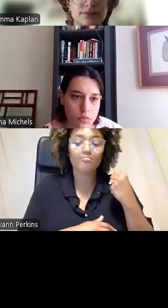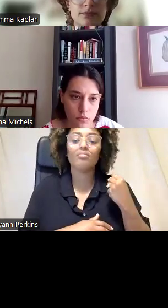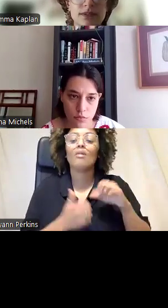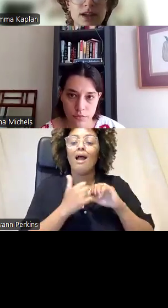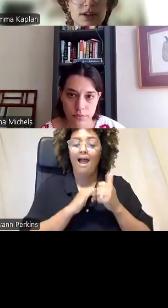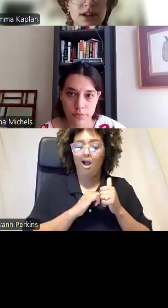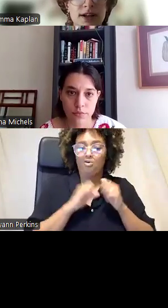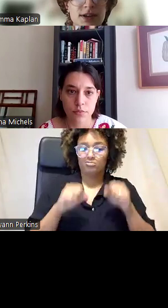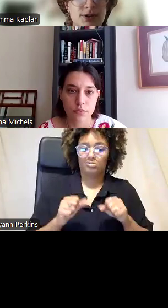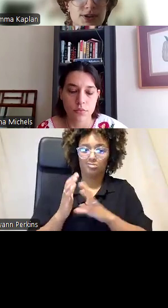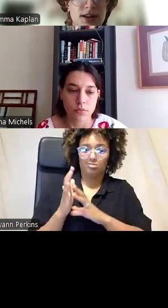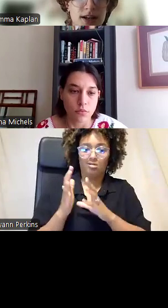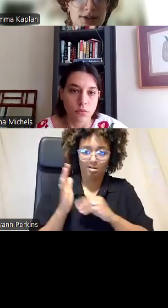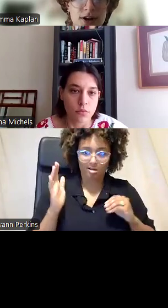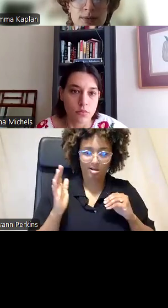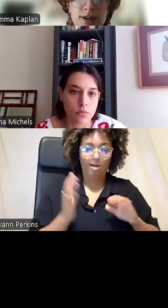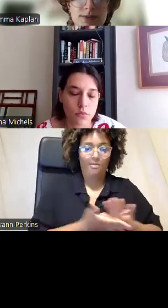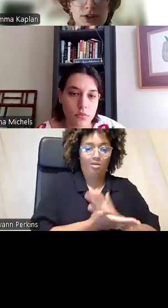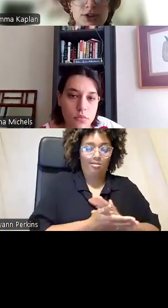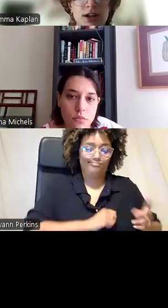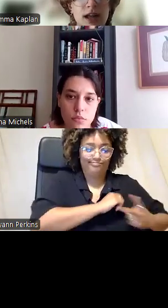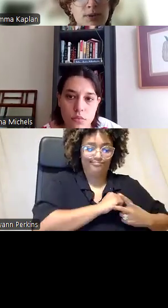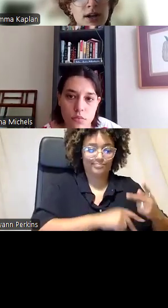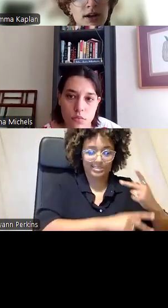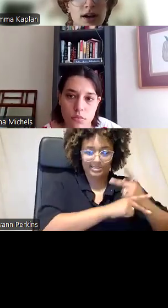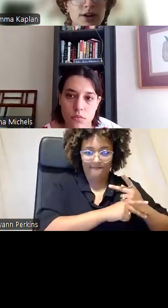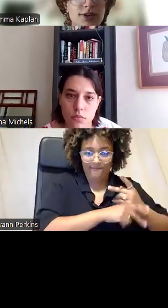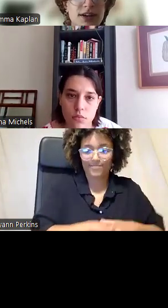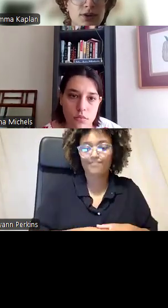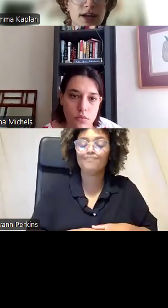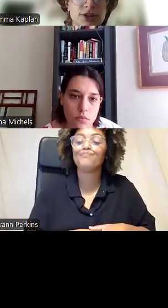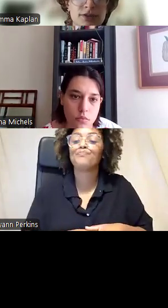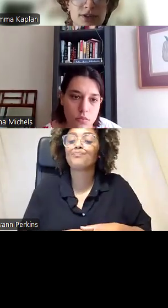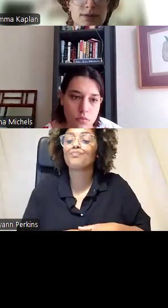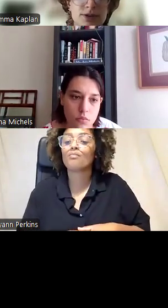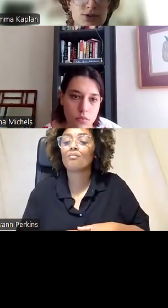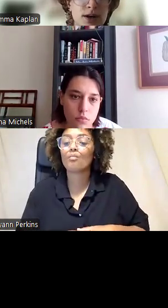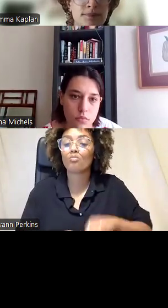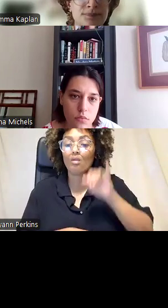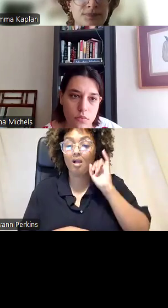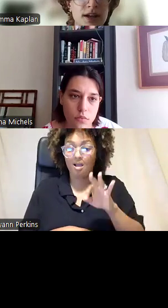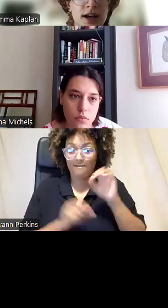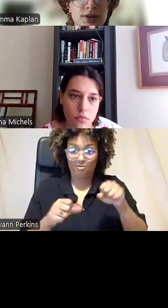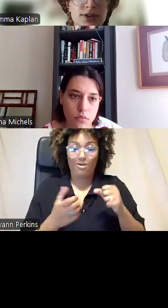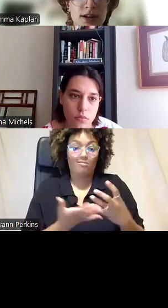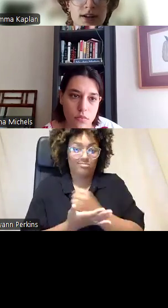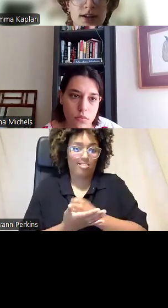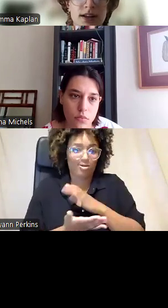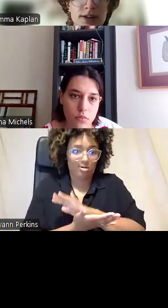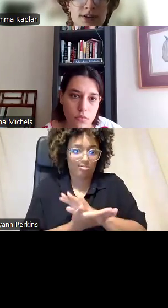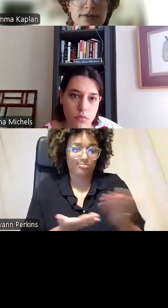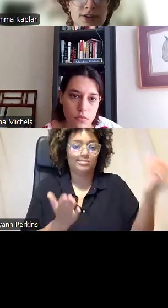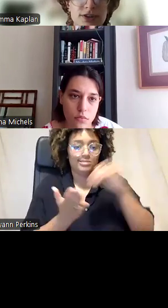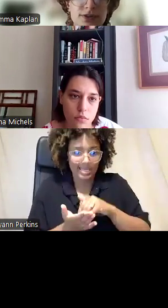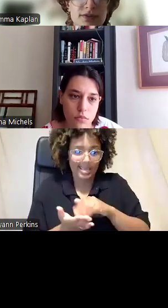copies. If the client is able to collect these documents, make sure to collaborate on a safe location for them to be stored. Again, using